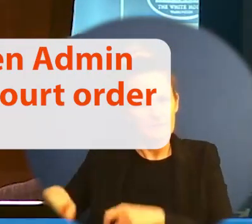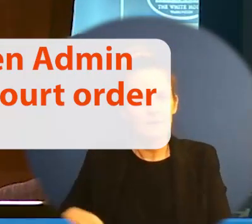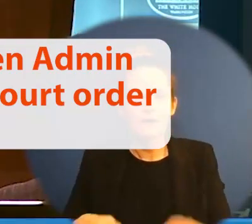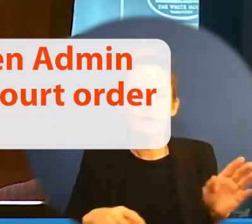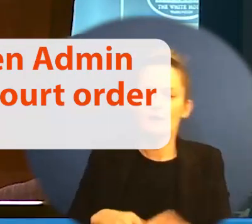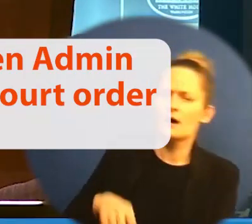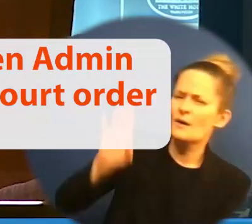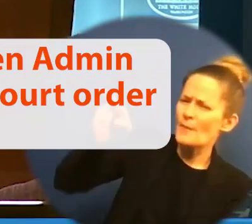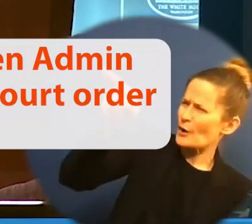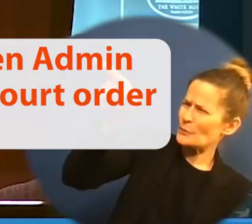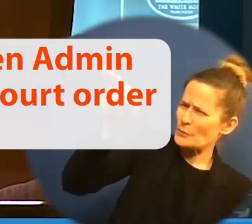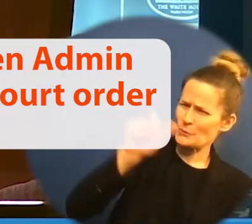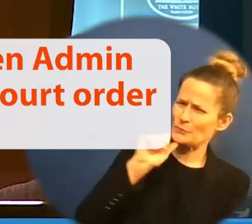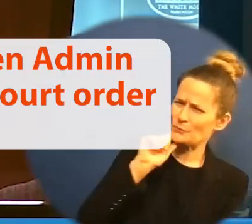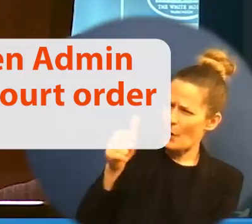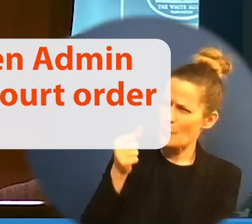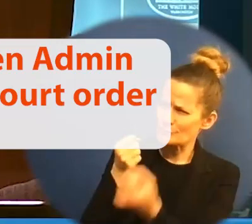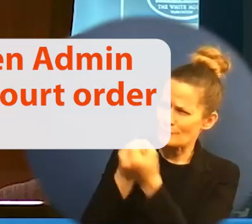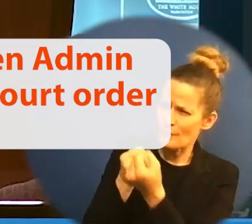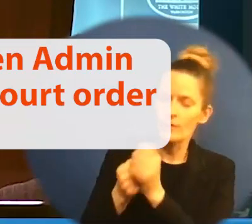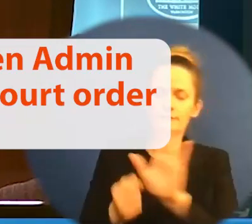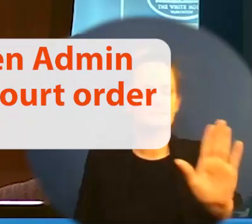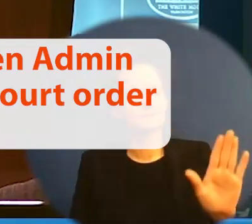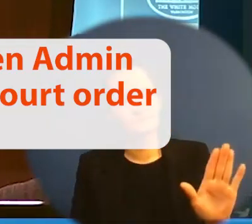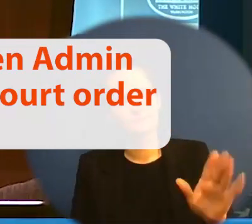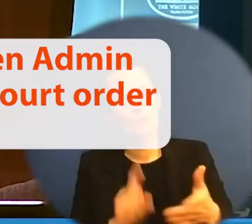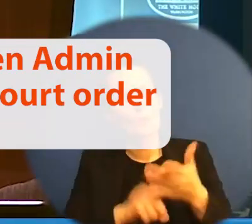has been put forth.